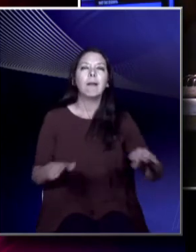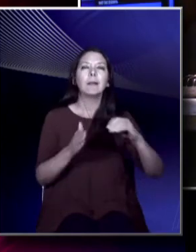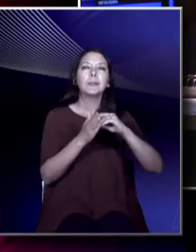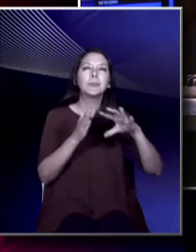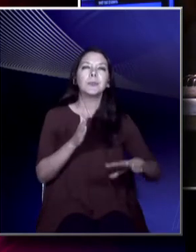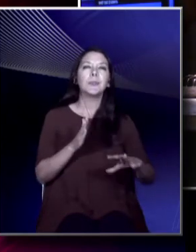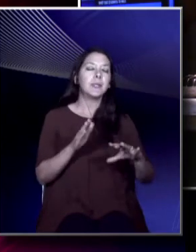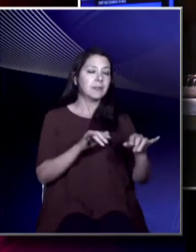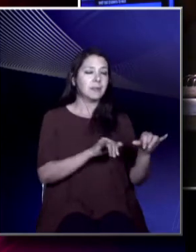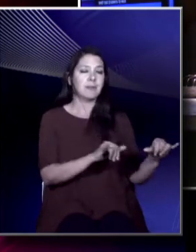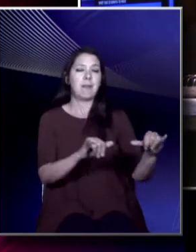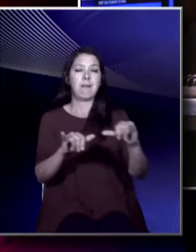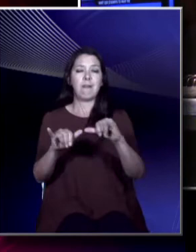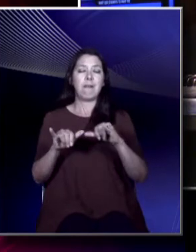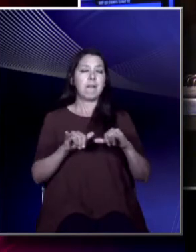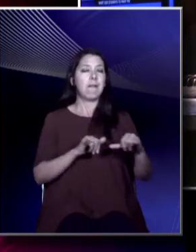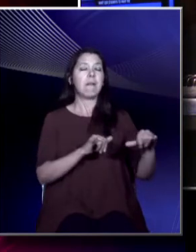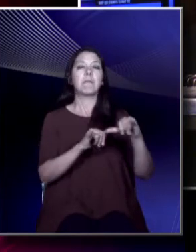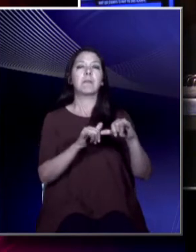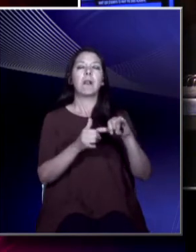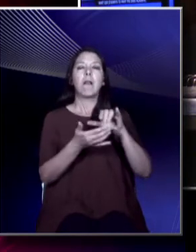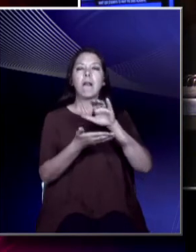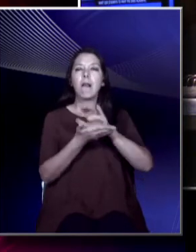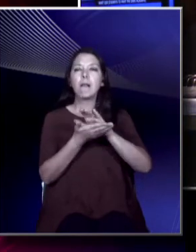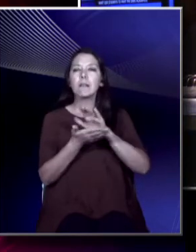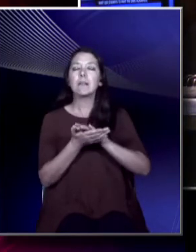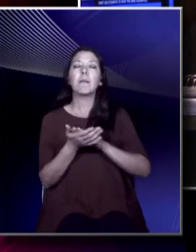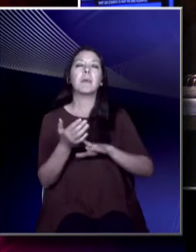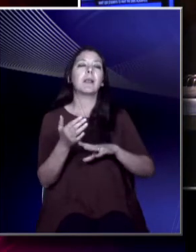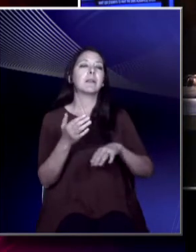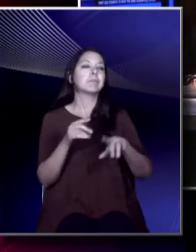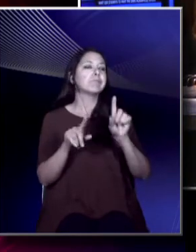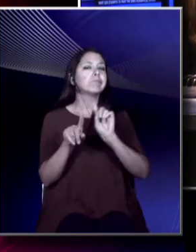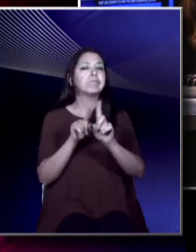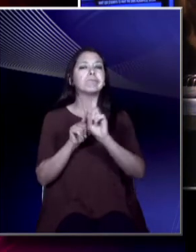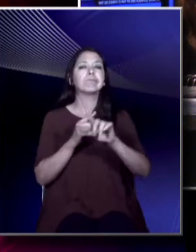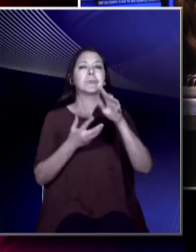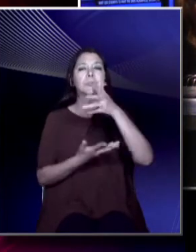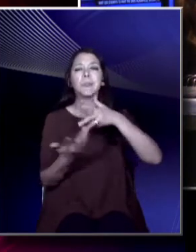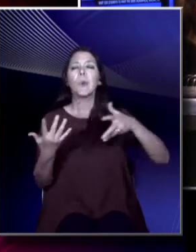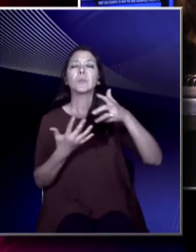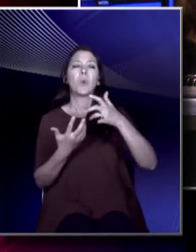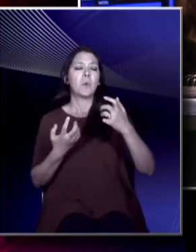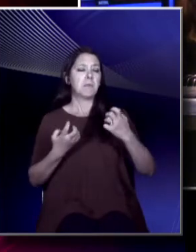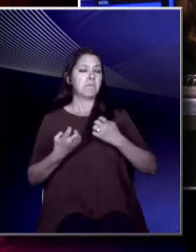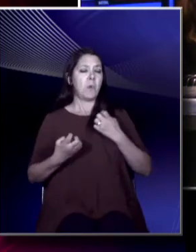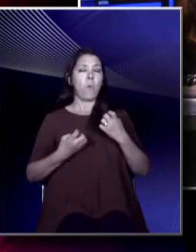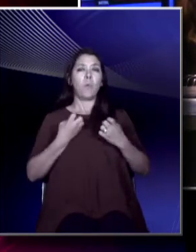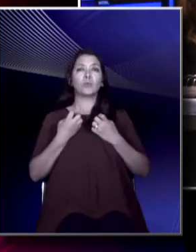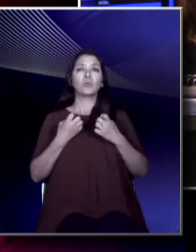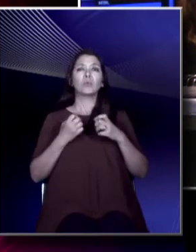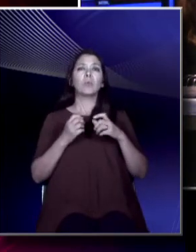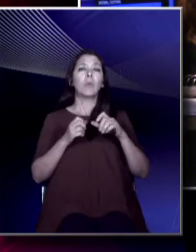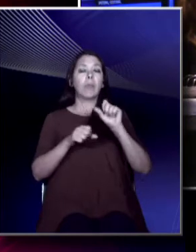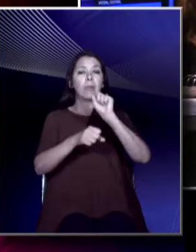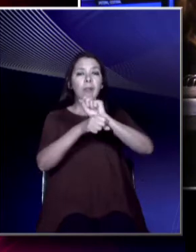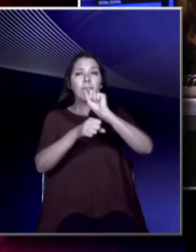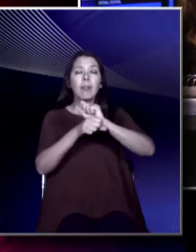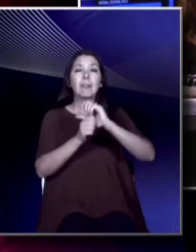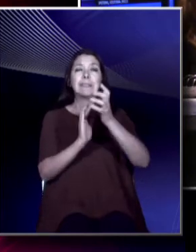the same academic, social, emotional, vocational skills that